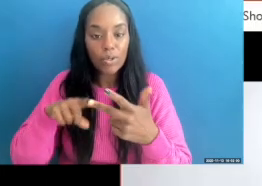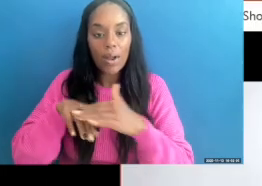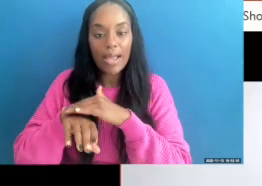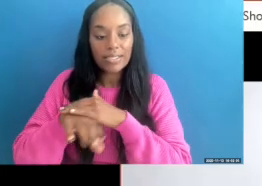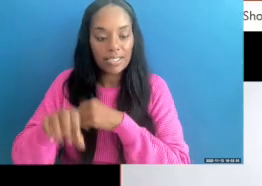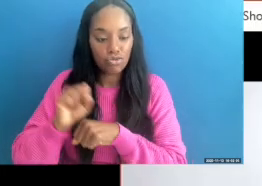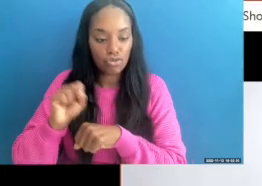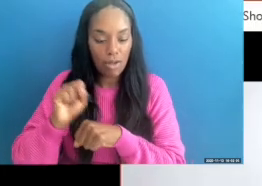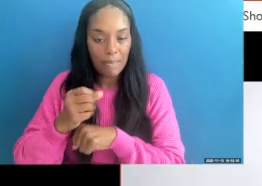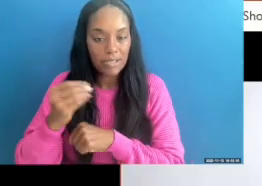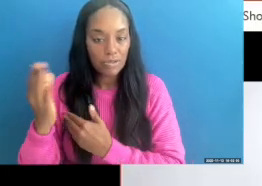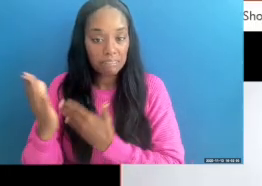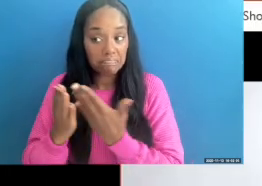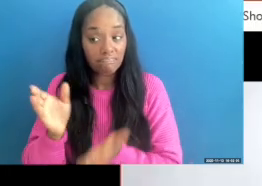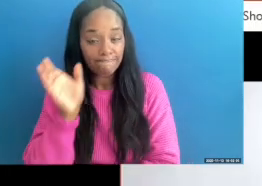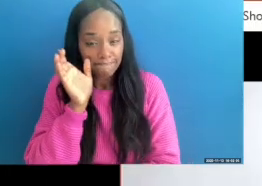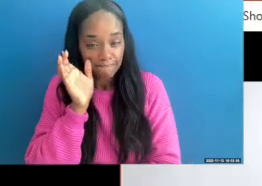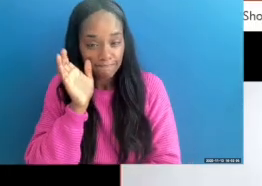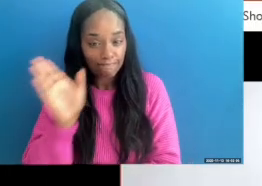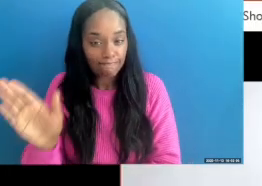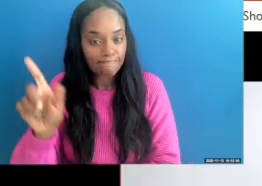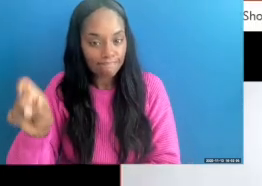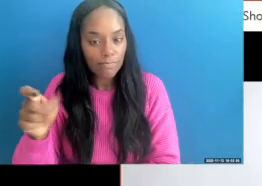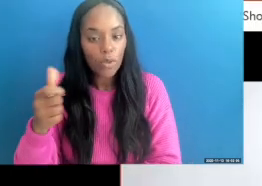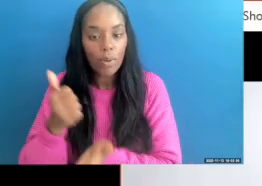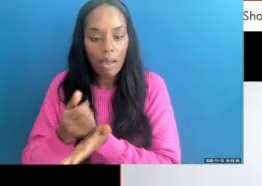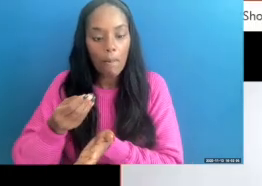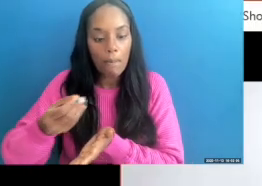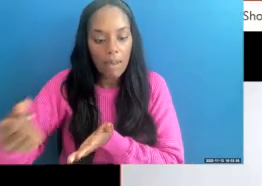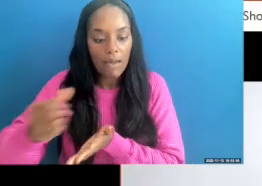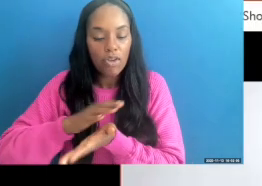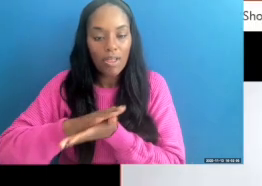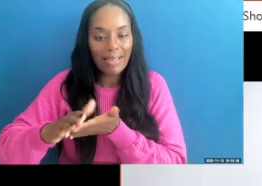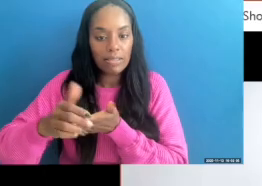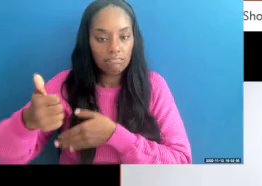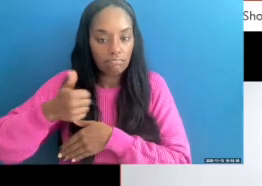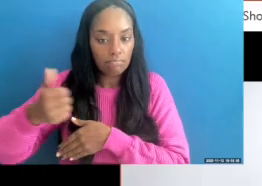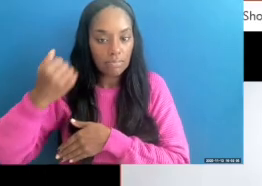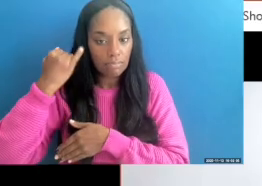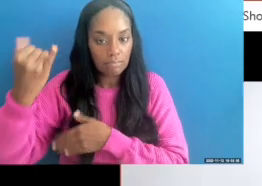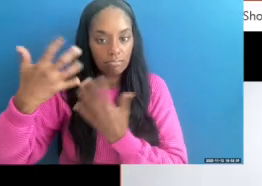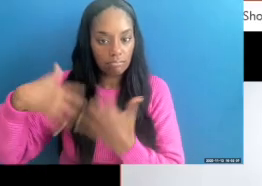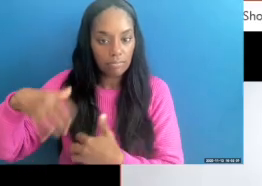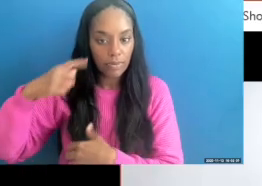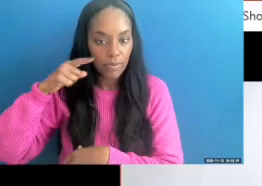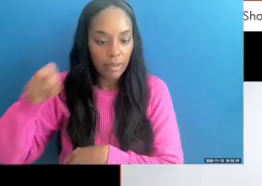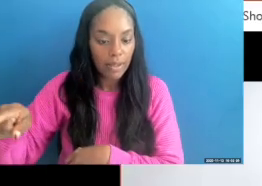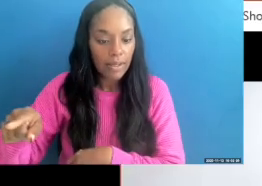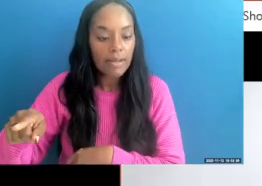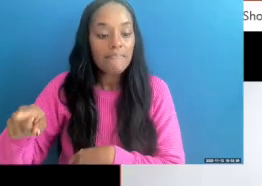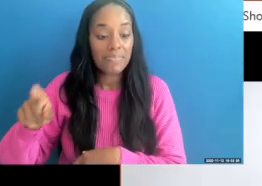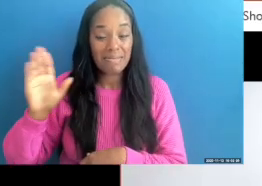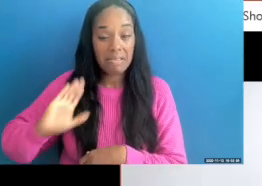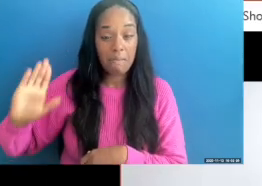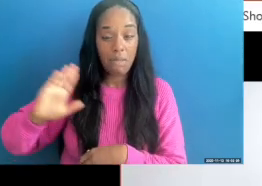We listen to what these communities need and help pay for clean transportation ideas that work for them, and help fix past harm